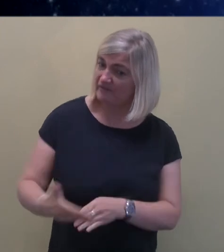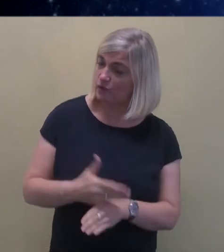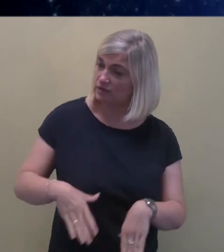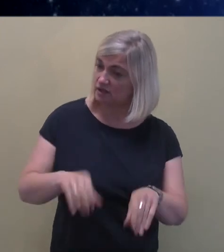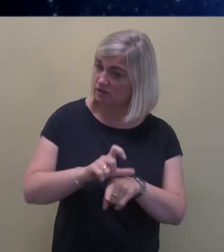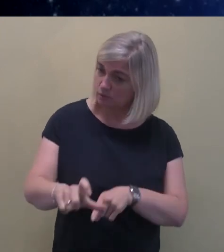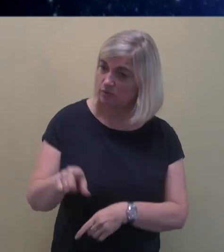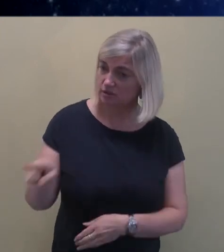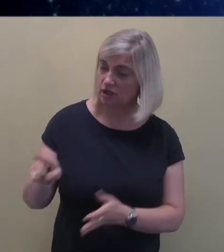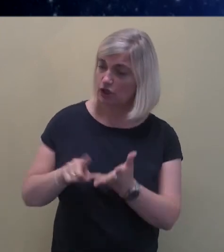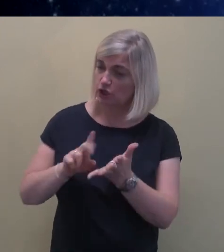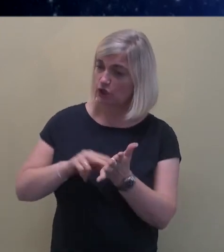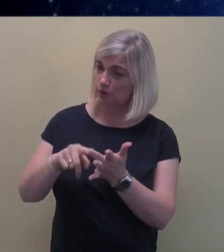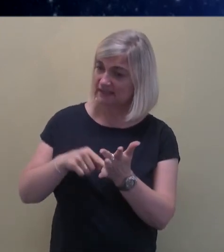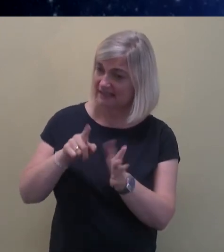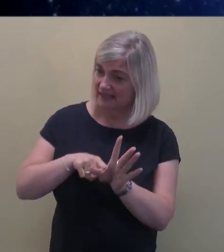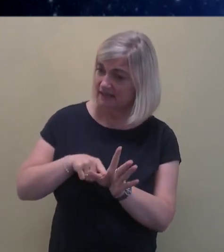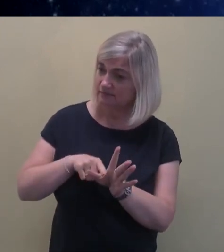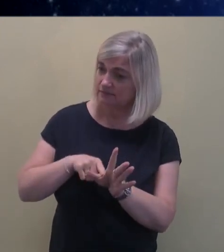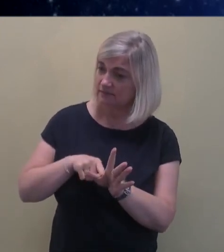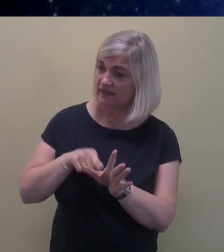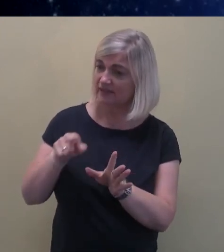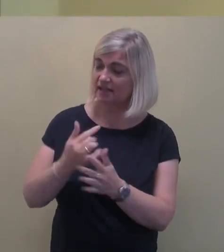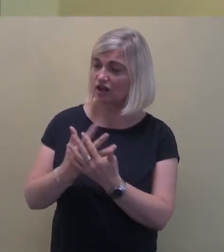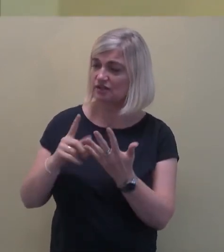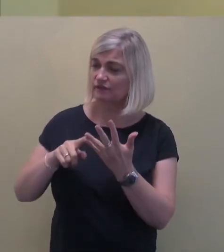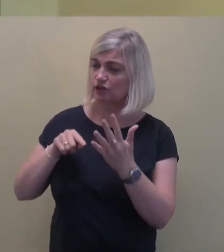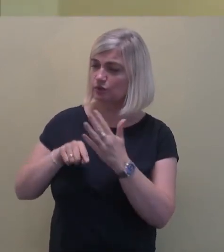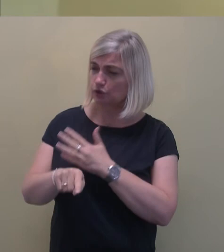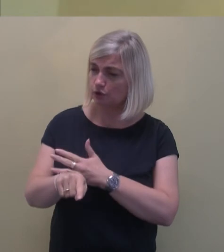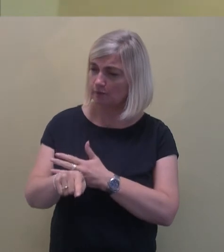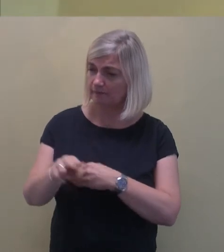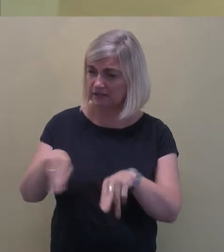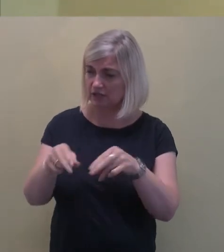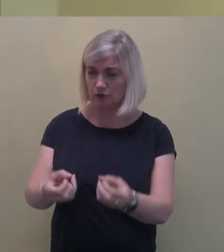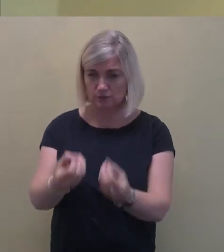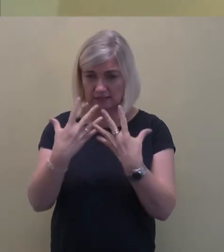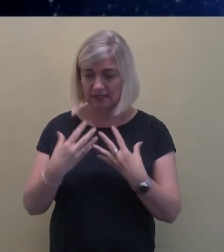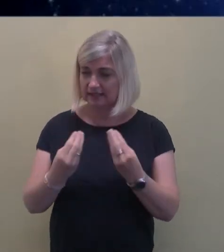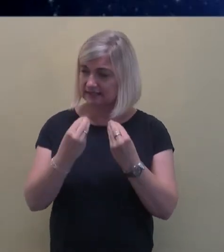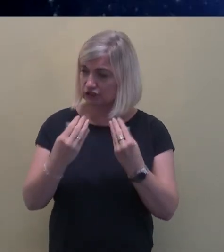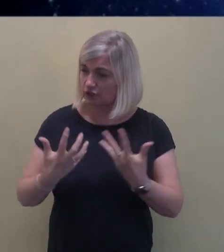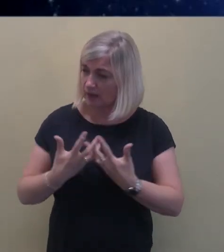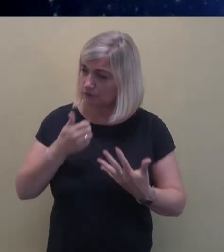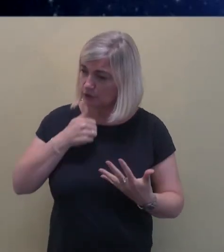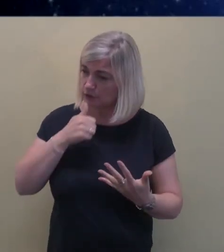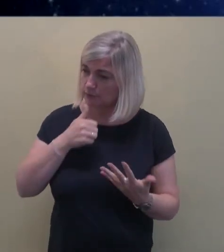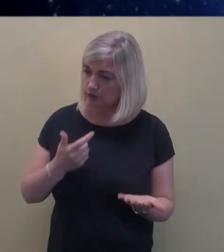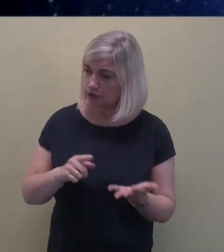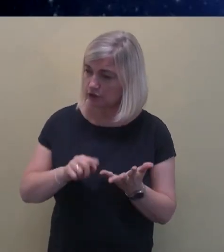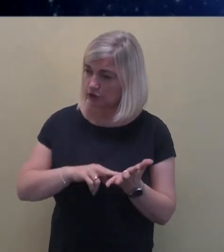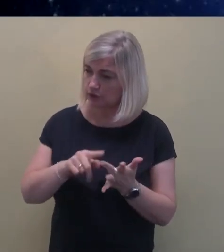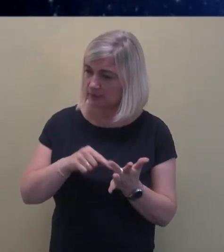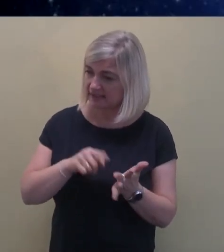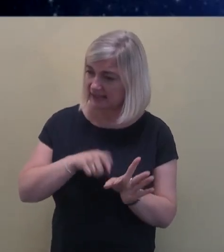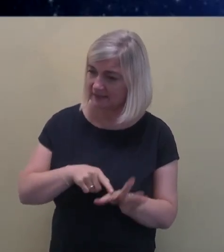lockdown time, you can install, like Neela said, you can install Unity, which is one of the good one. And then there are loads of YouTube videos on Unity.